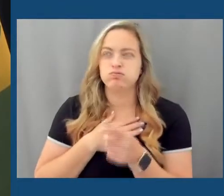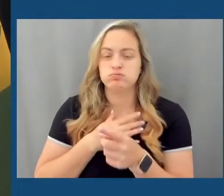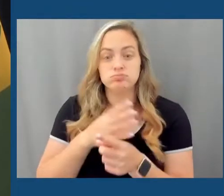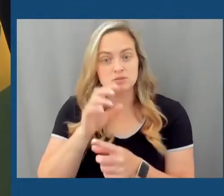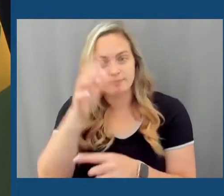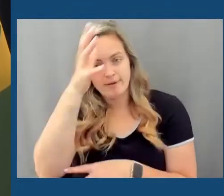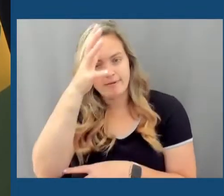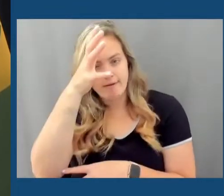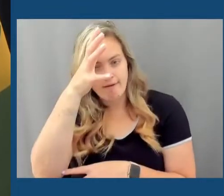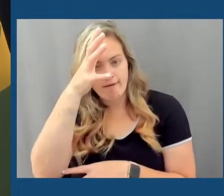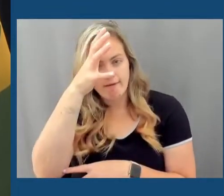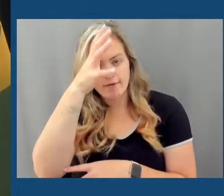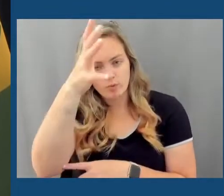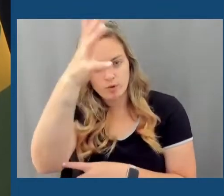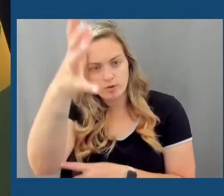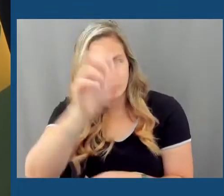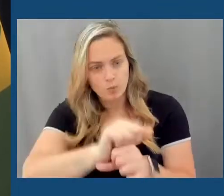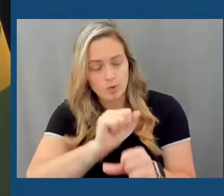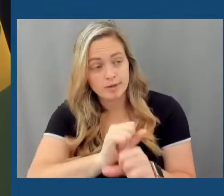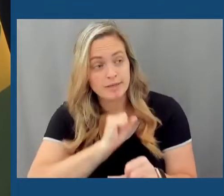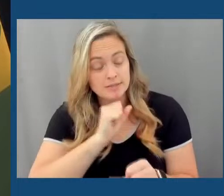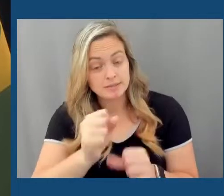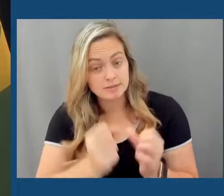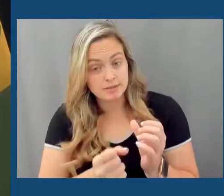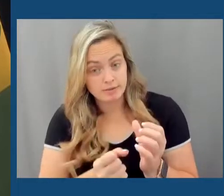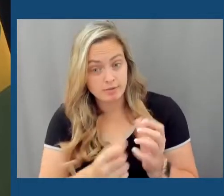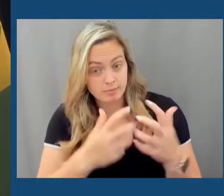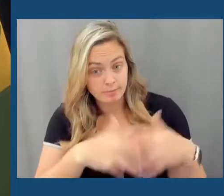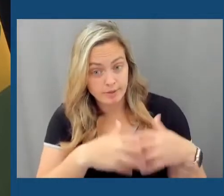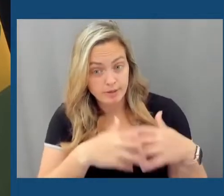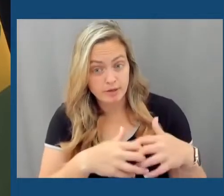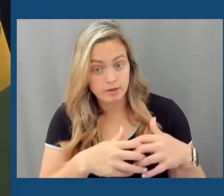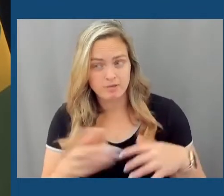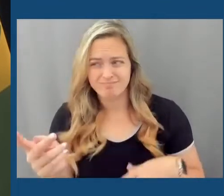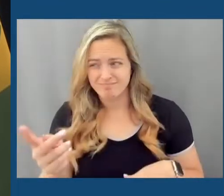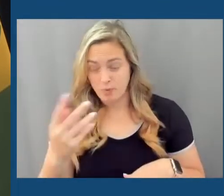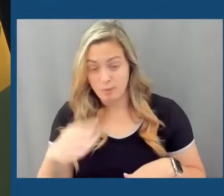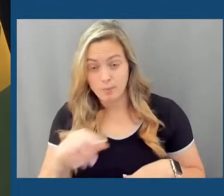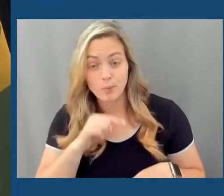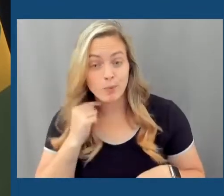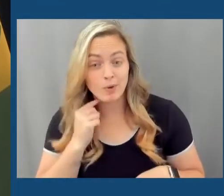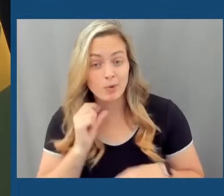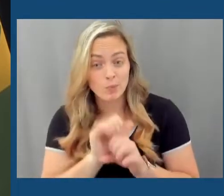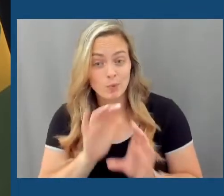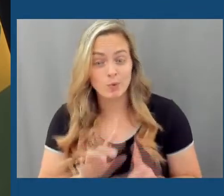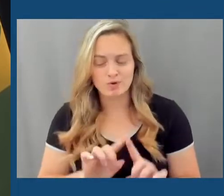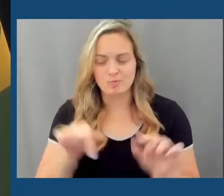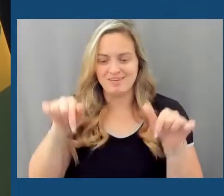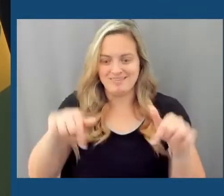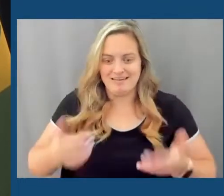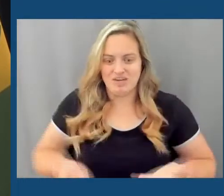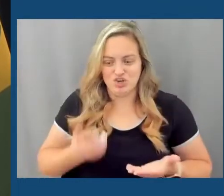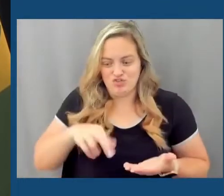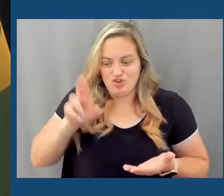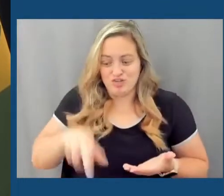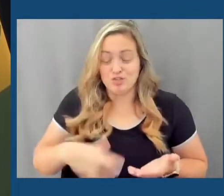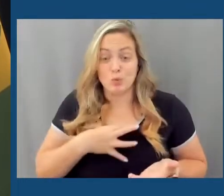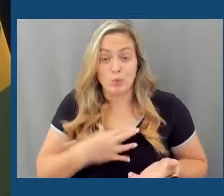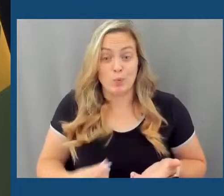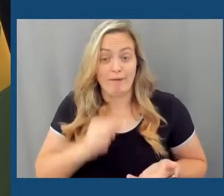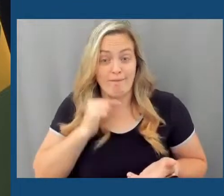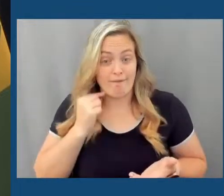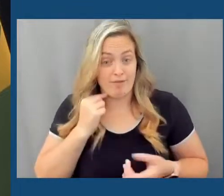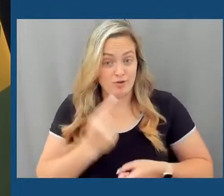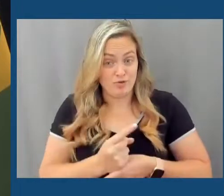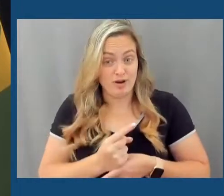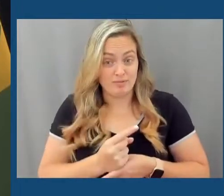plant. They were the blue-collar workers. And Rochester had the white-collar shirts, the white collars, right? You